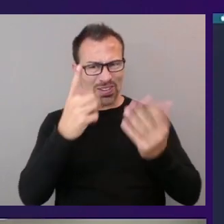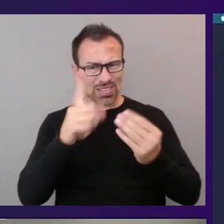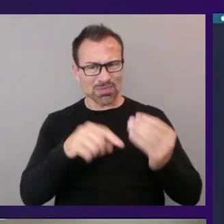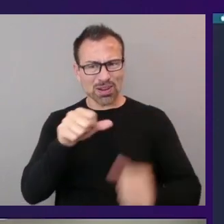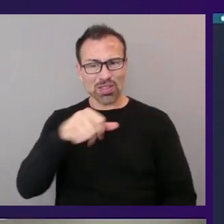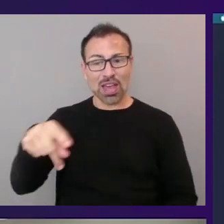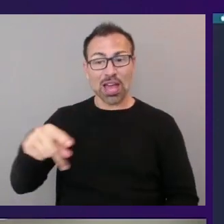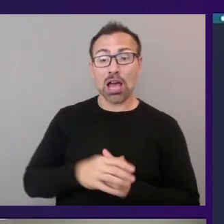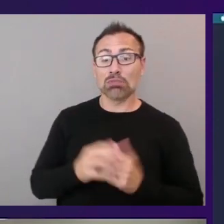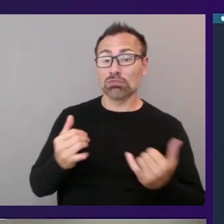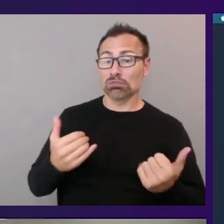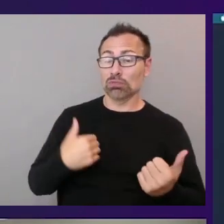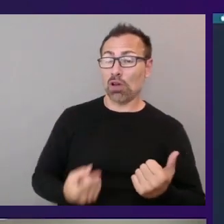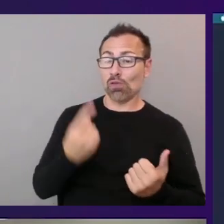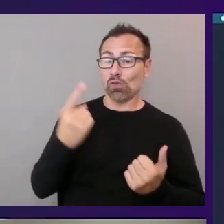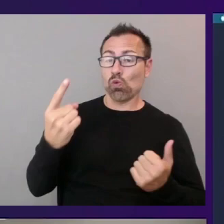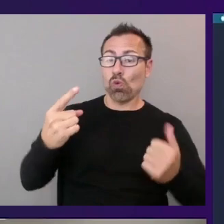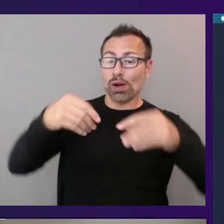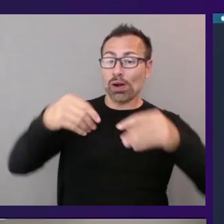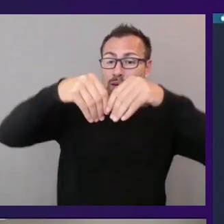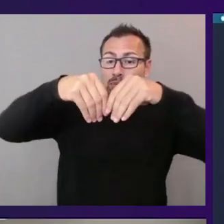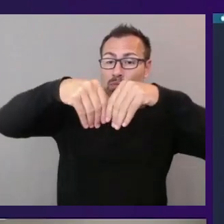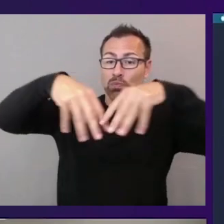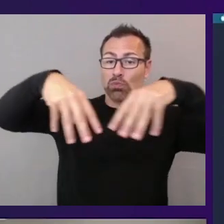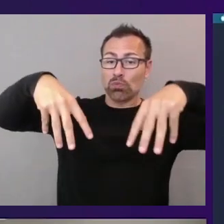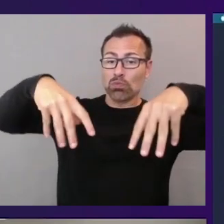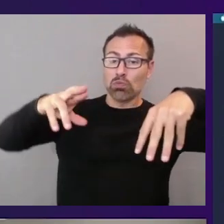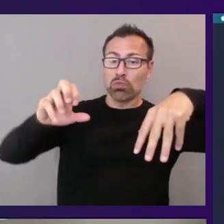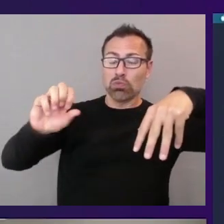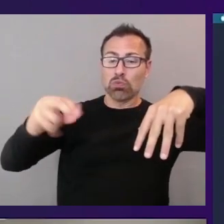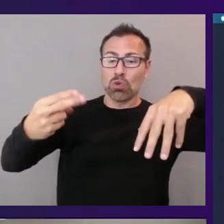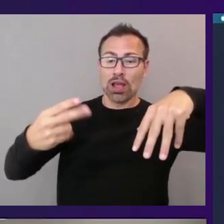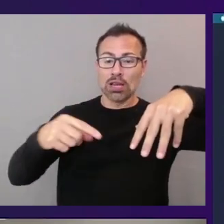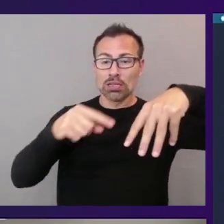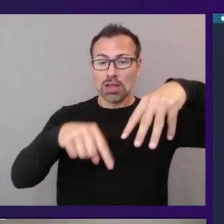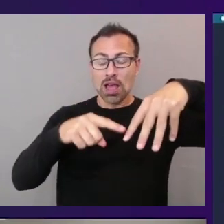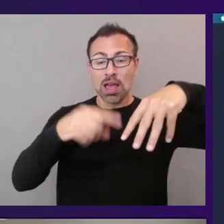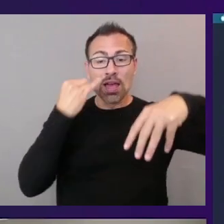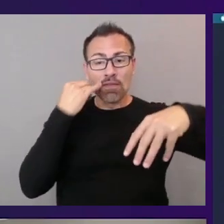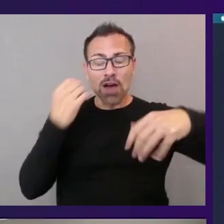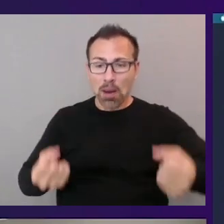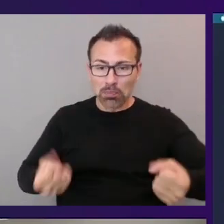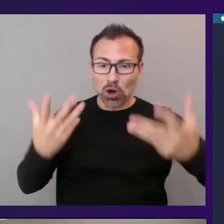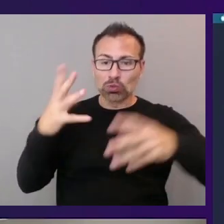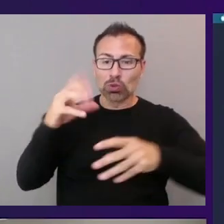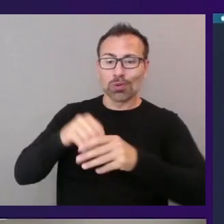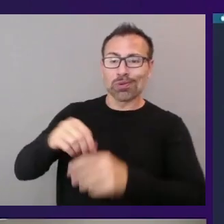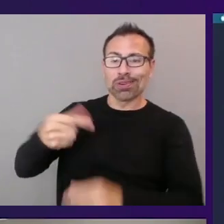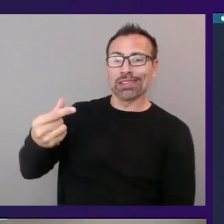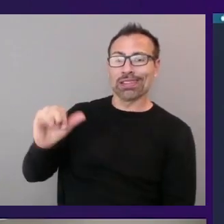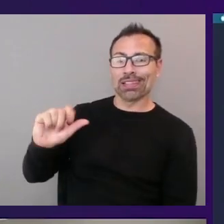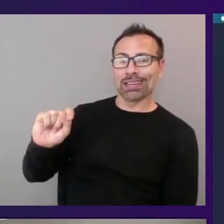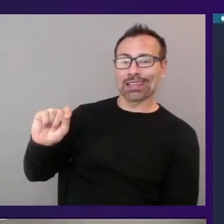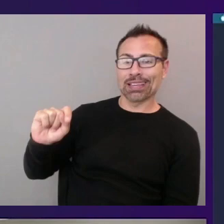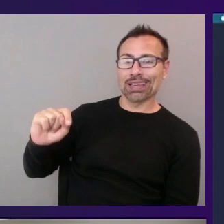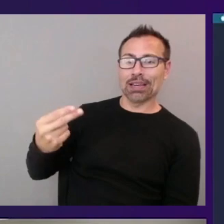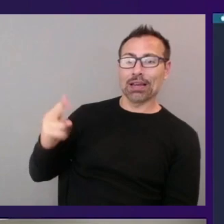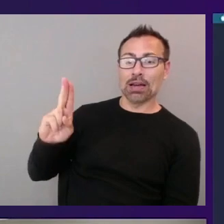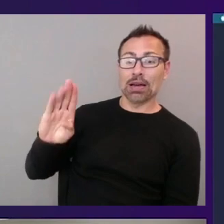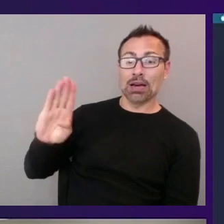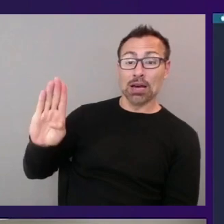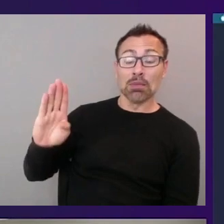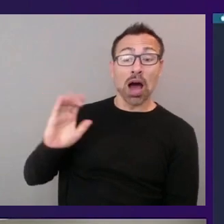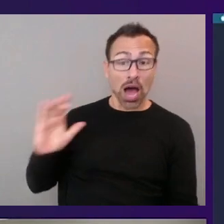branch. If I had multiple branches in GitHub, I would be able to click on connect a branch, and this could be